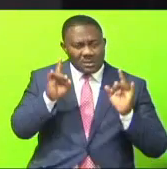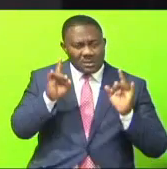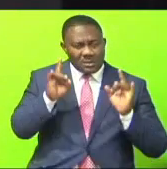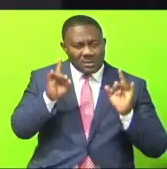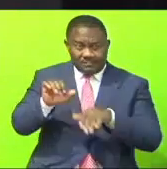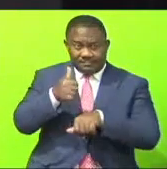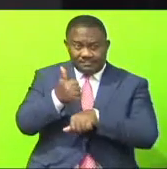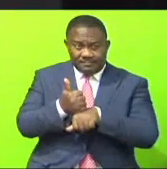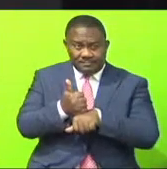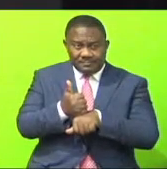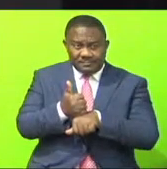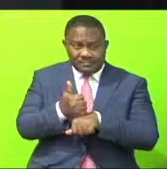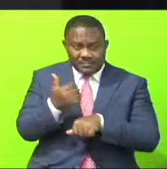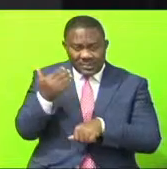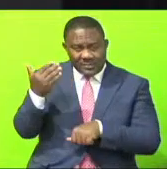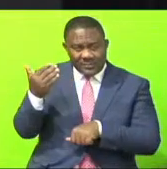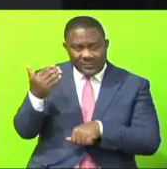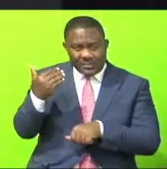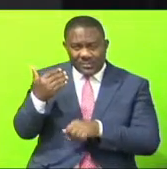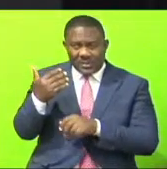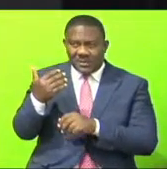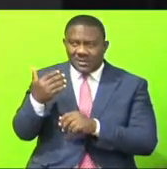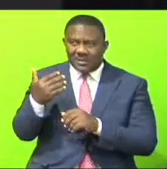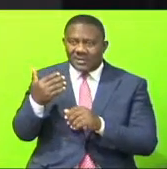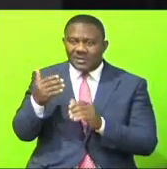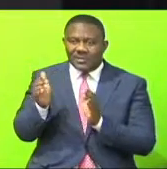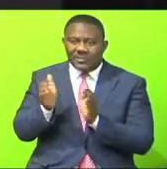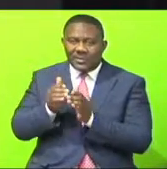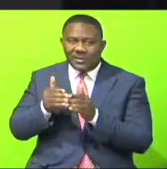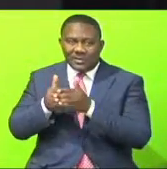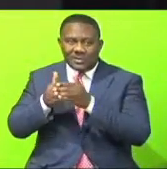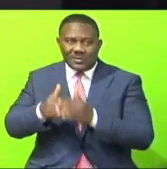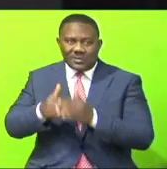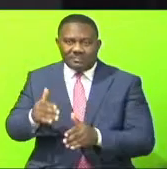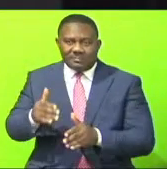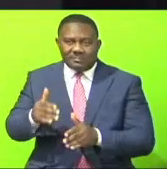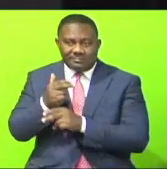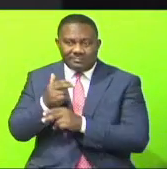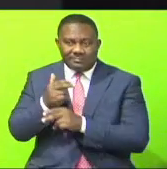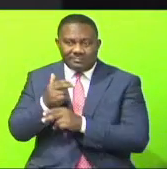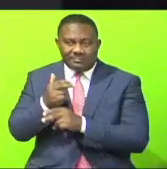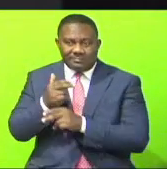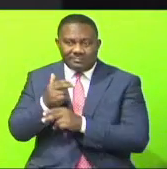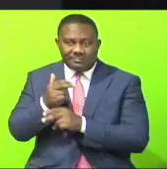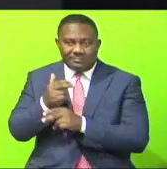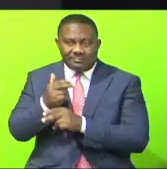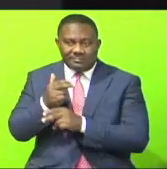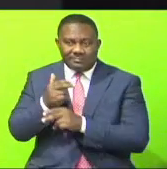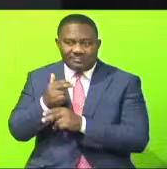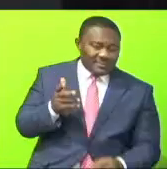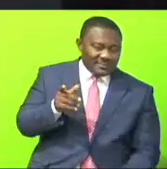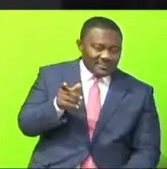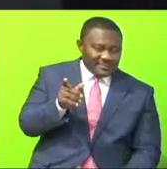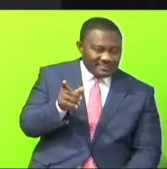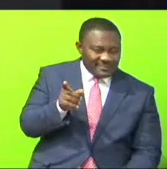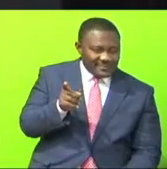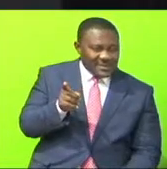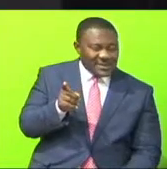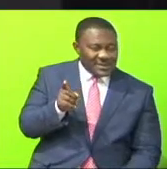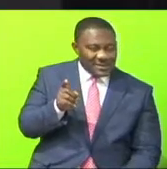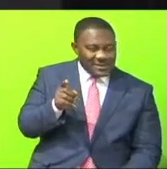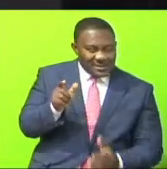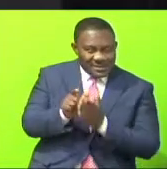former minority leader attempted to do. And I'm very sad that these lawyers are clever and they want to bring